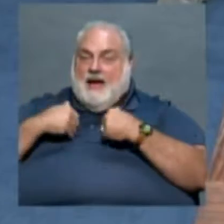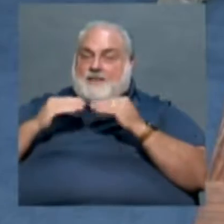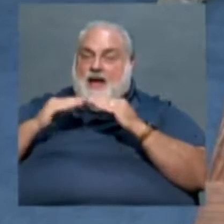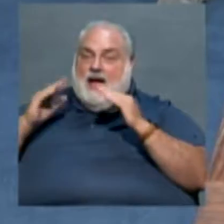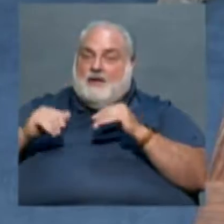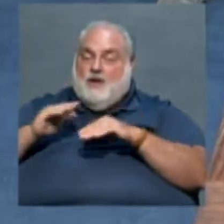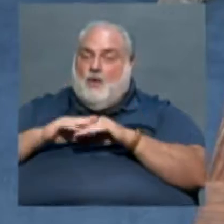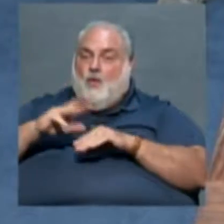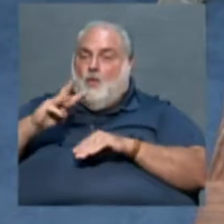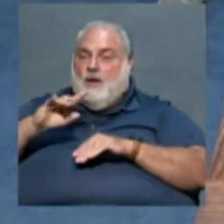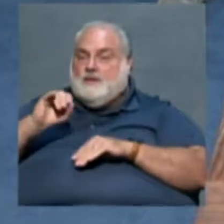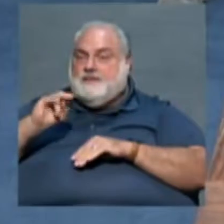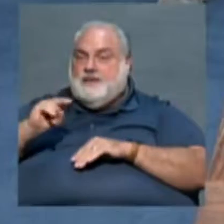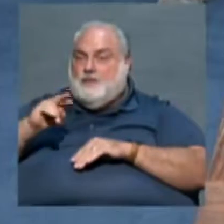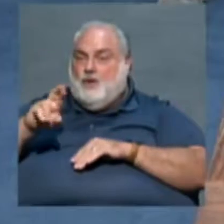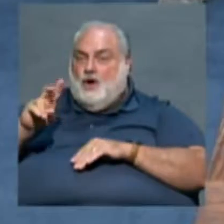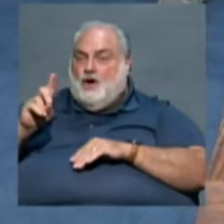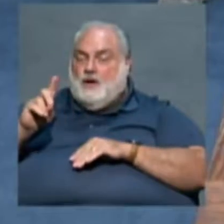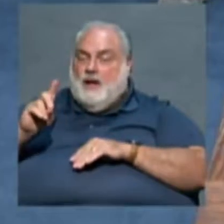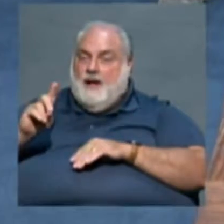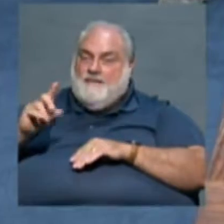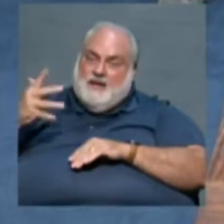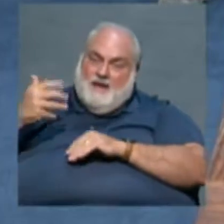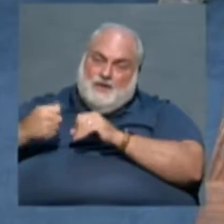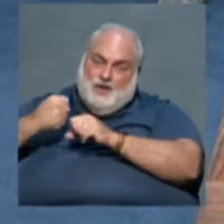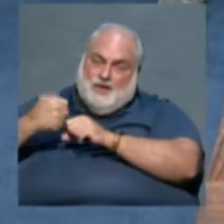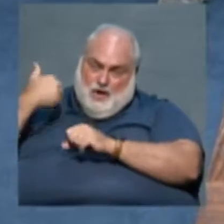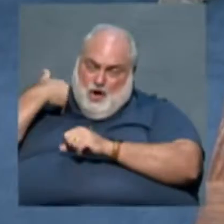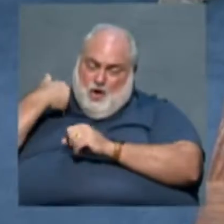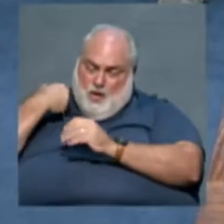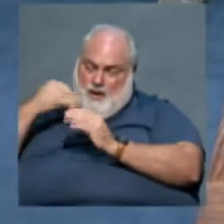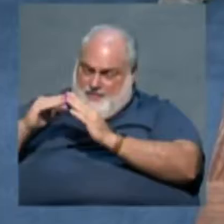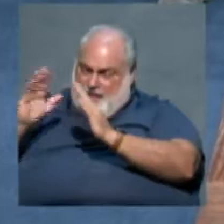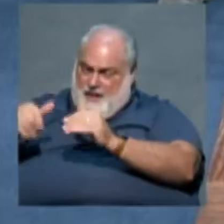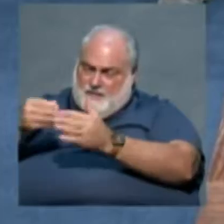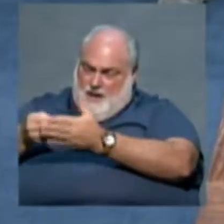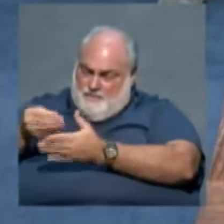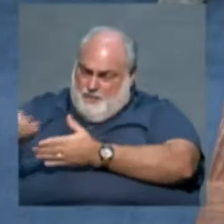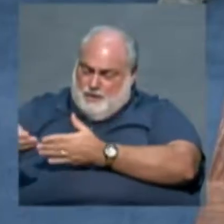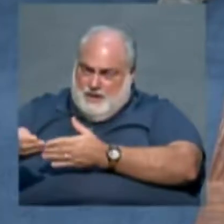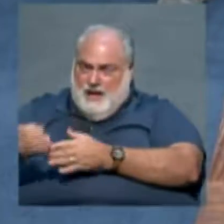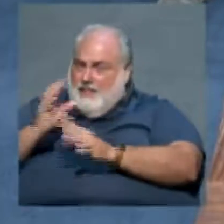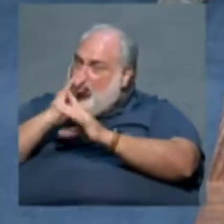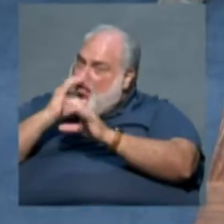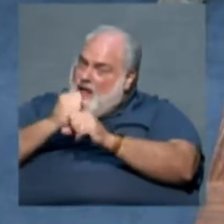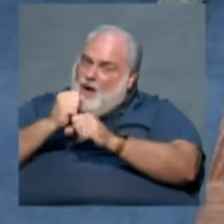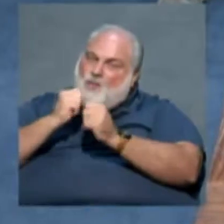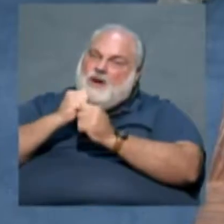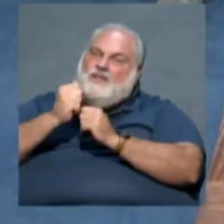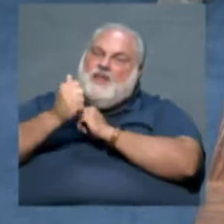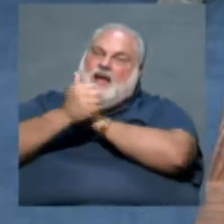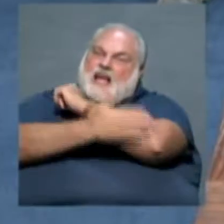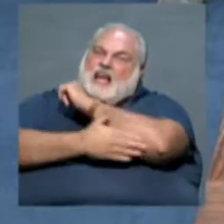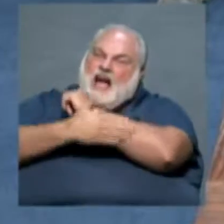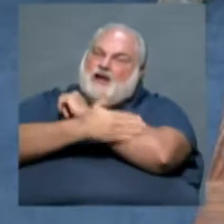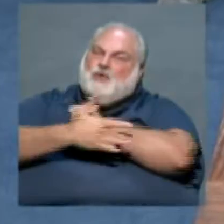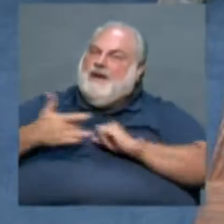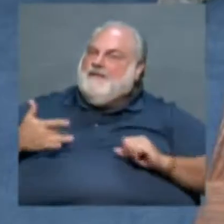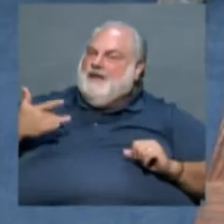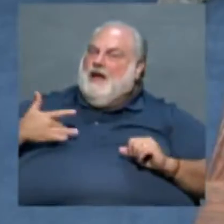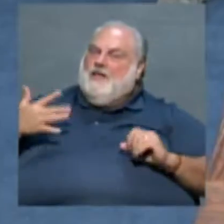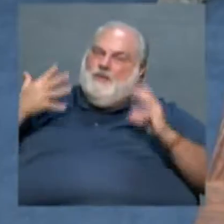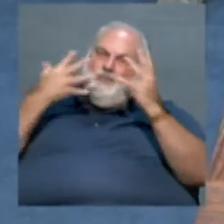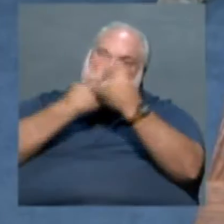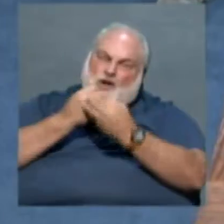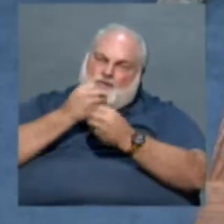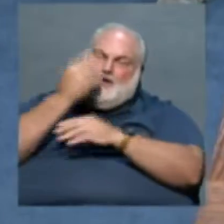Little Rock. I purchased my home 5 years ago. One of the main attractions to my neighborhood was the country city feel and all the beautiful trees. With